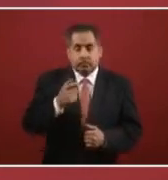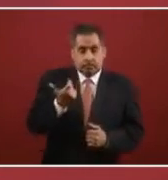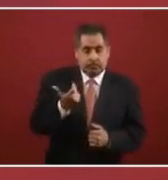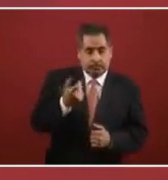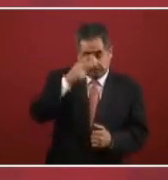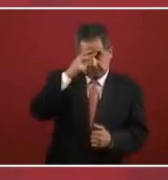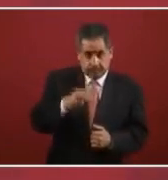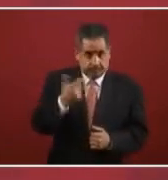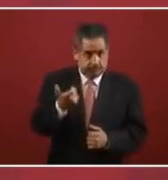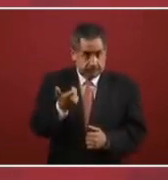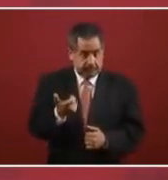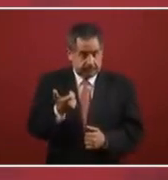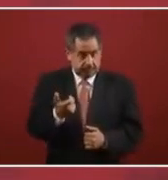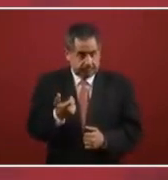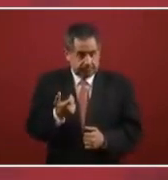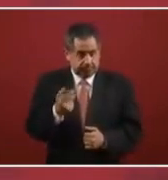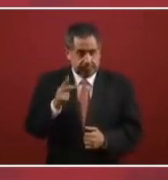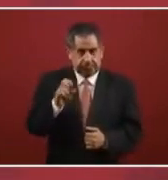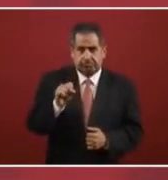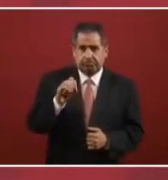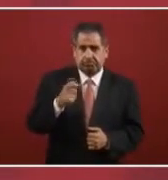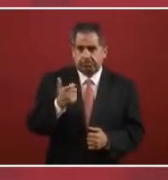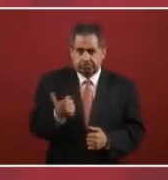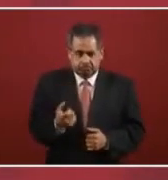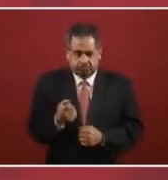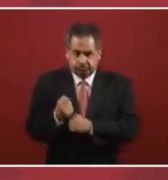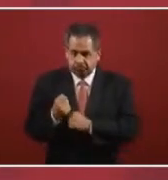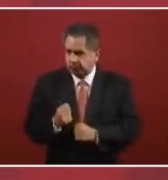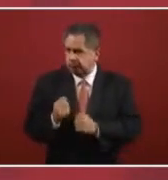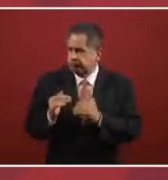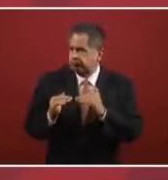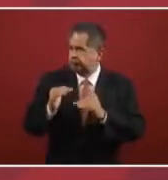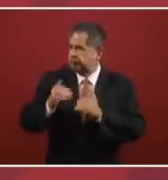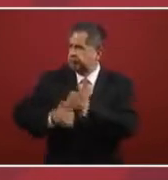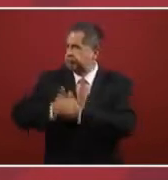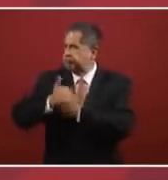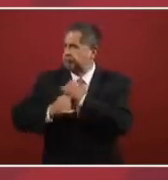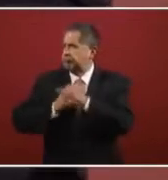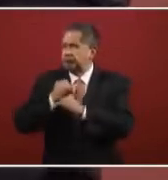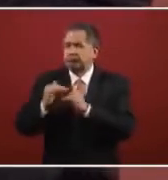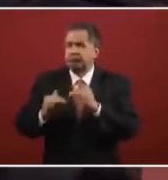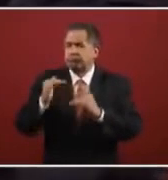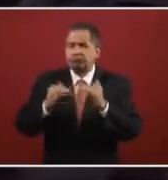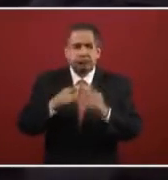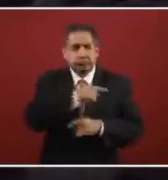The strength of the peso is not measured.